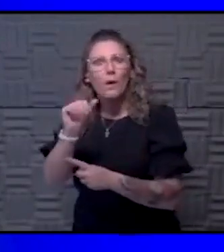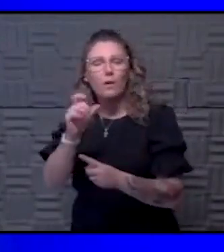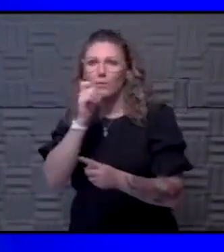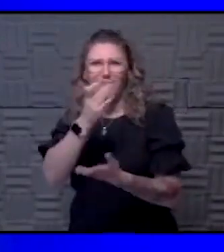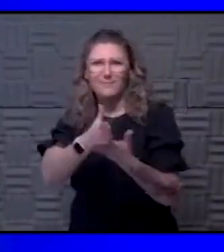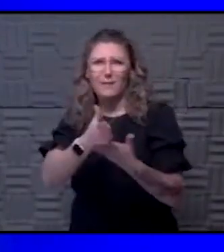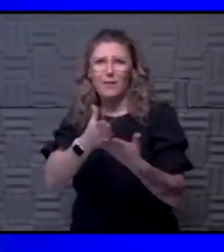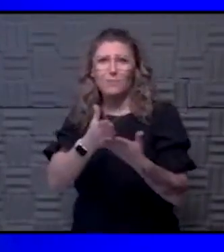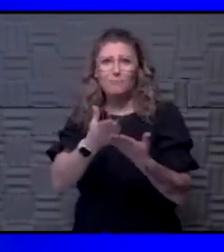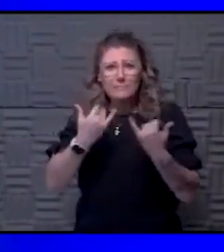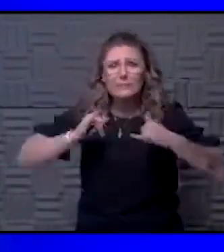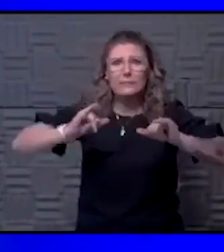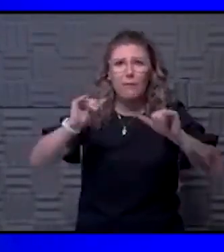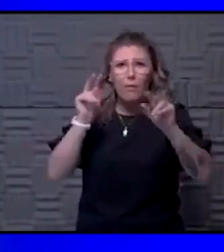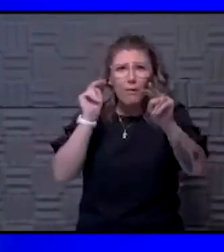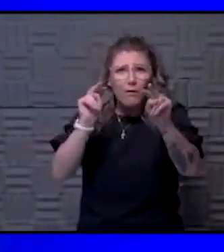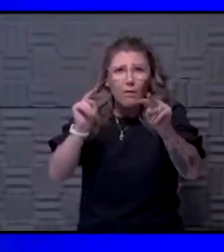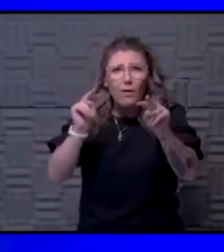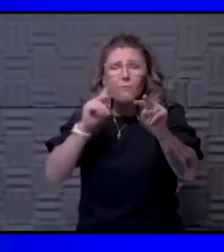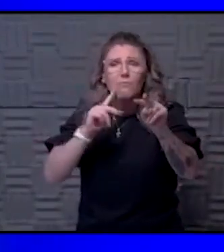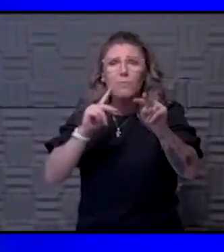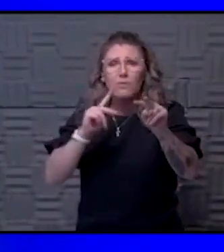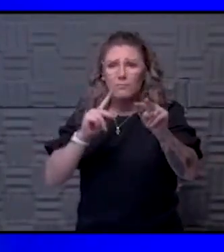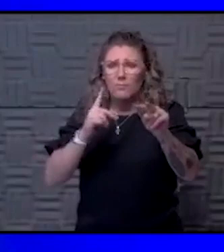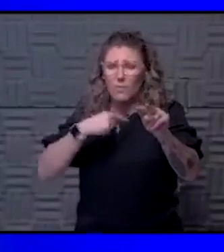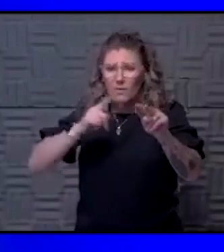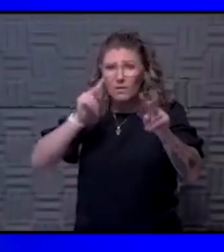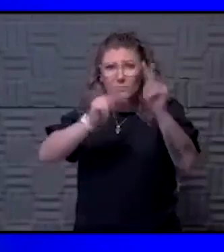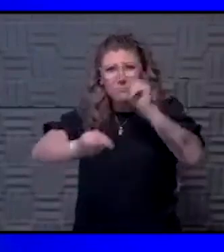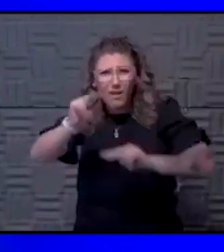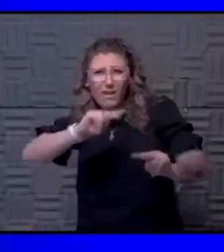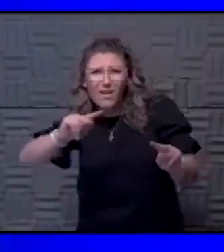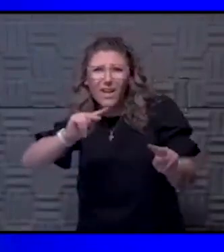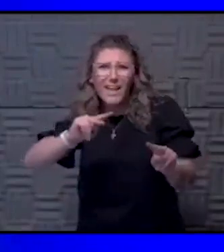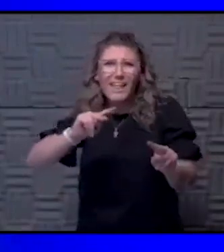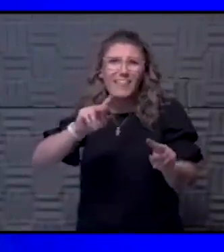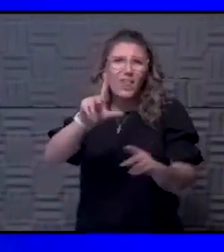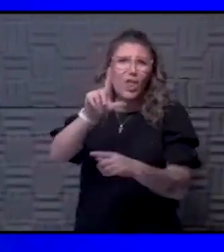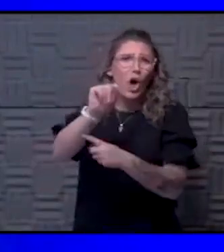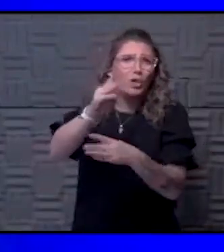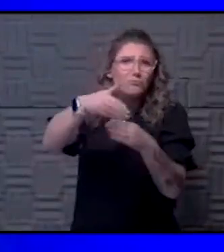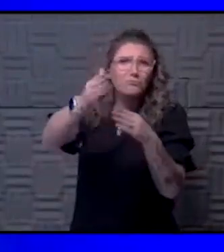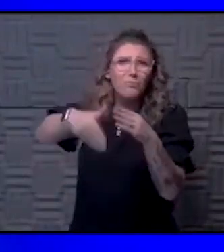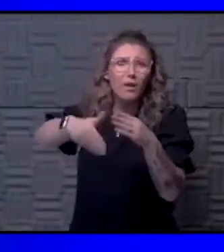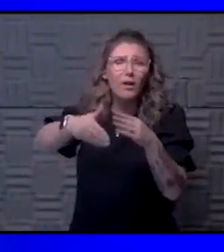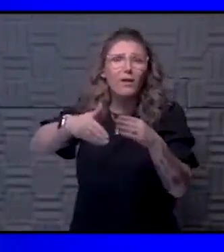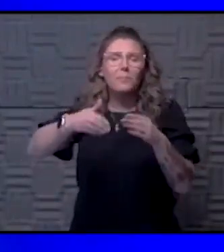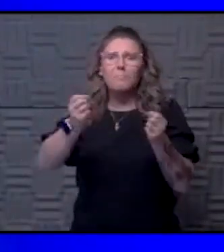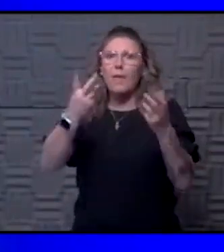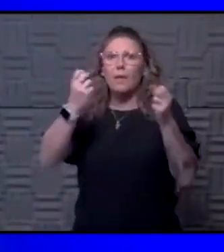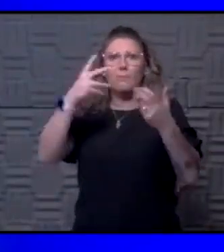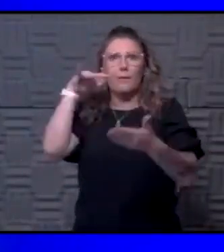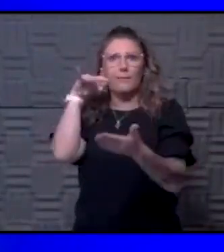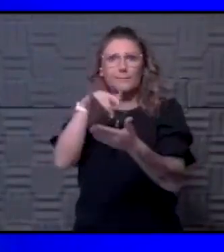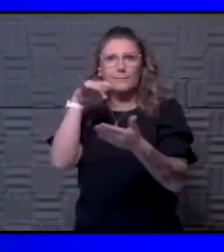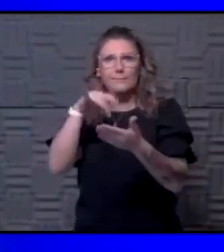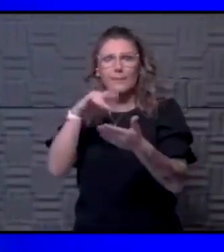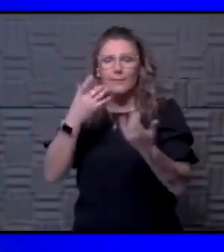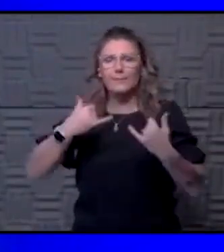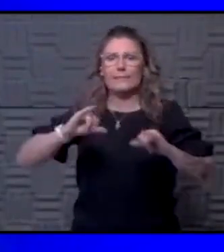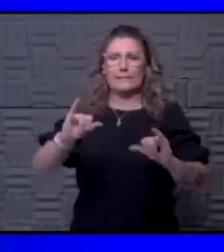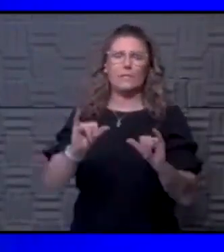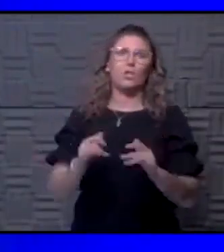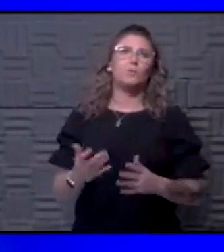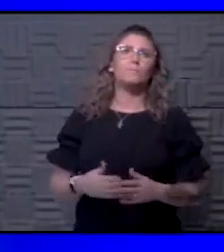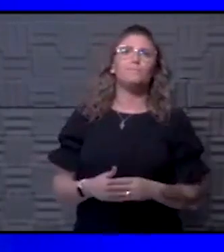still monitoring people. So we're still looking for longer term outcomes. There are many studies that are still looking